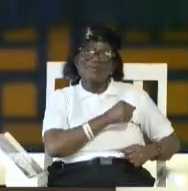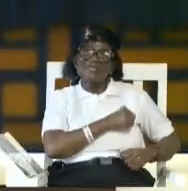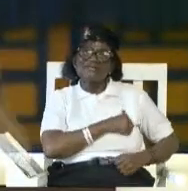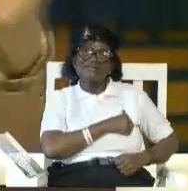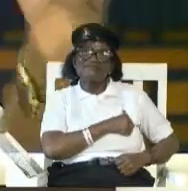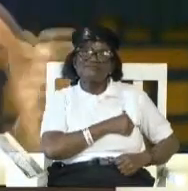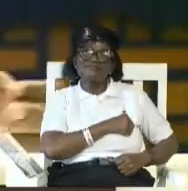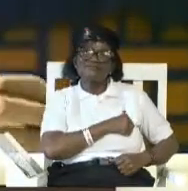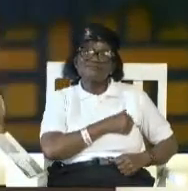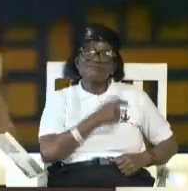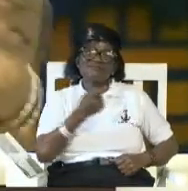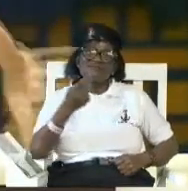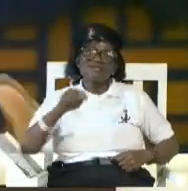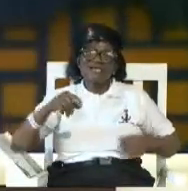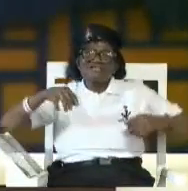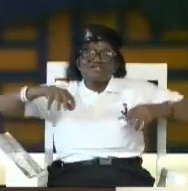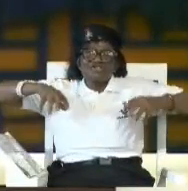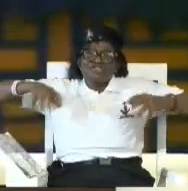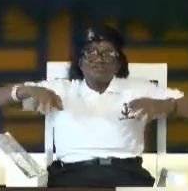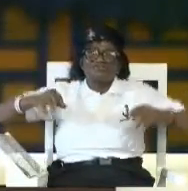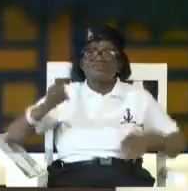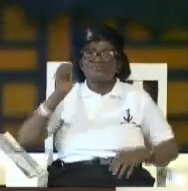the chief herbalist,